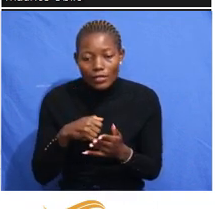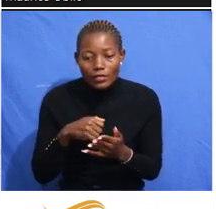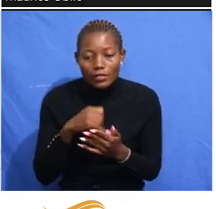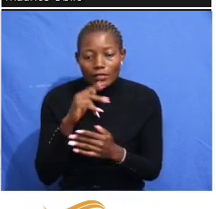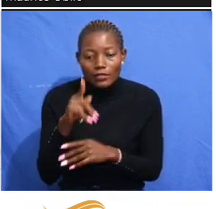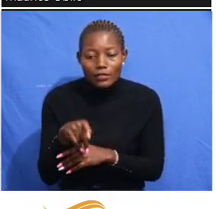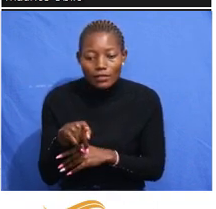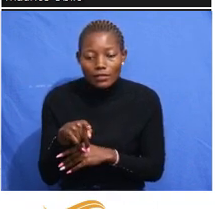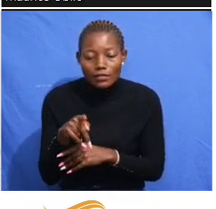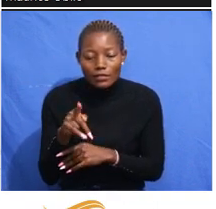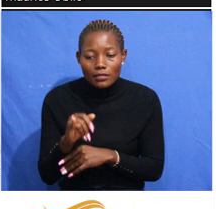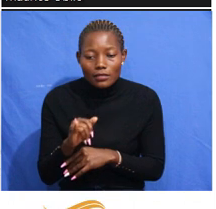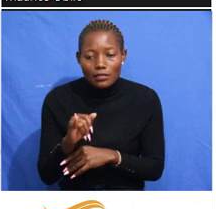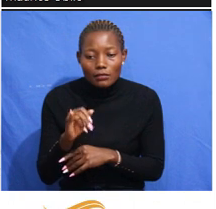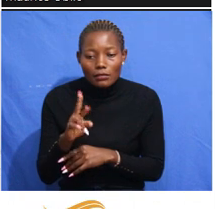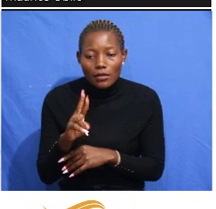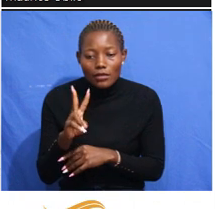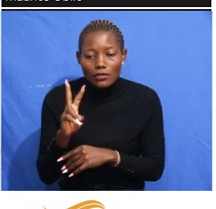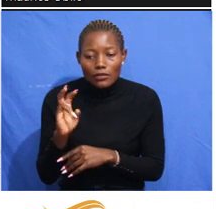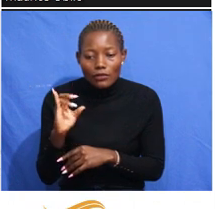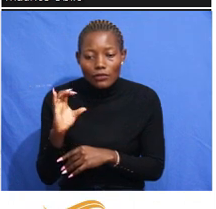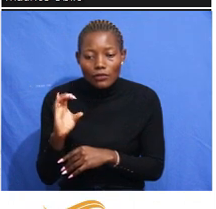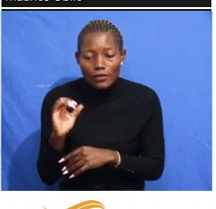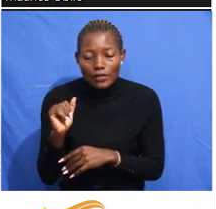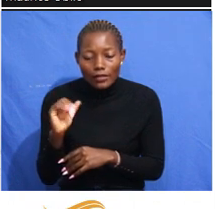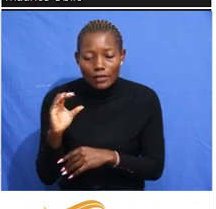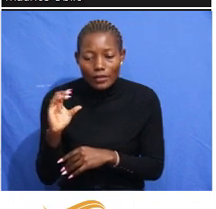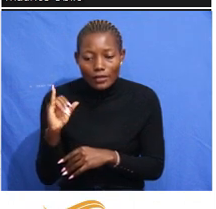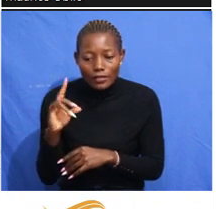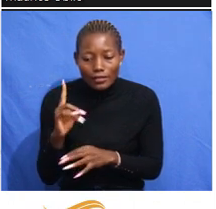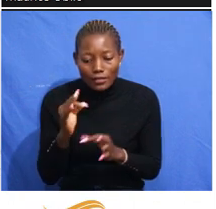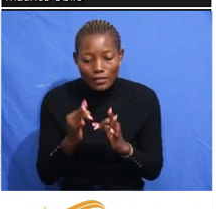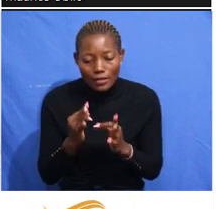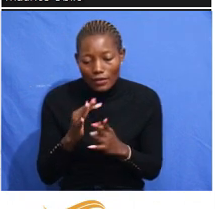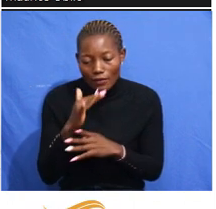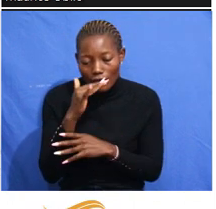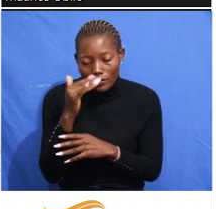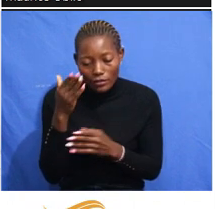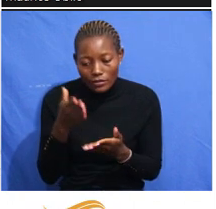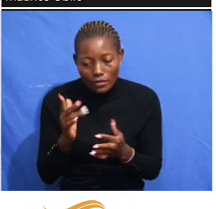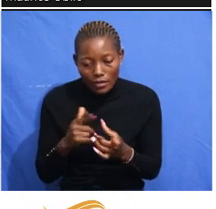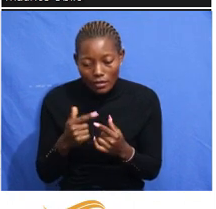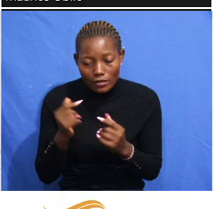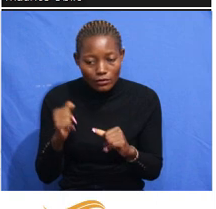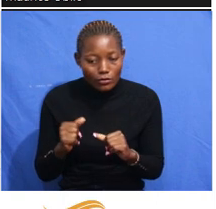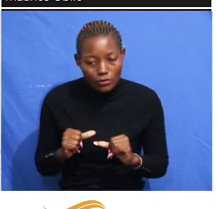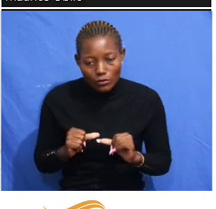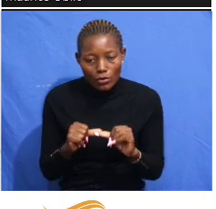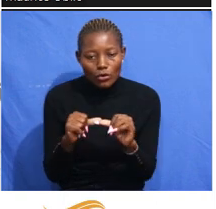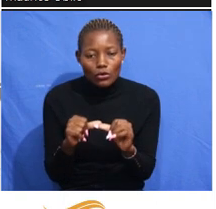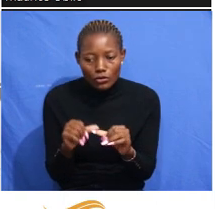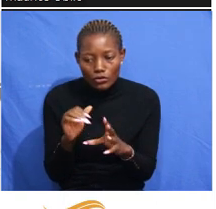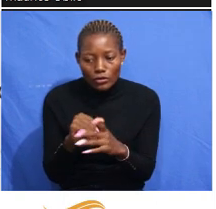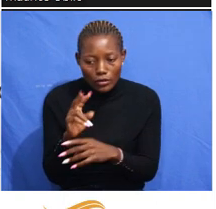acid. Now, that pyruvic acid, if oxygen is available, can proceed in